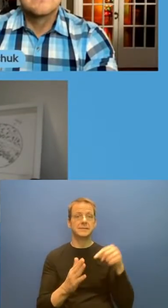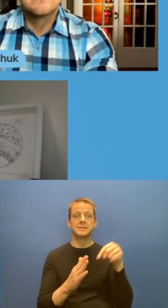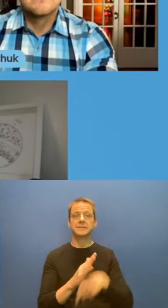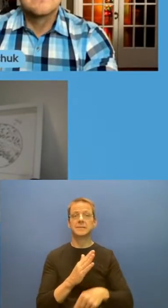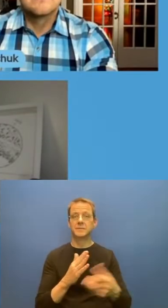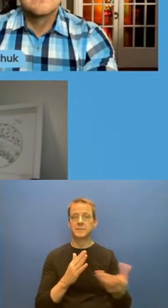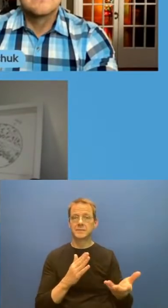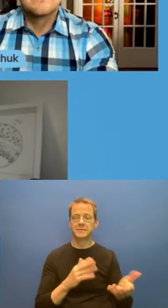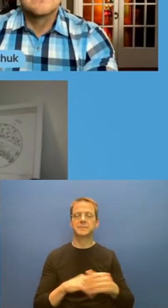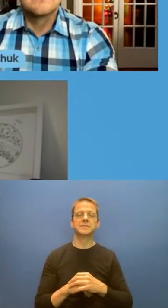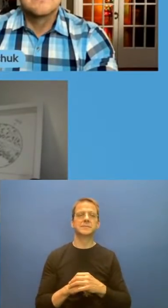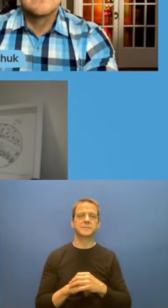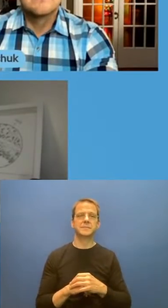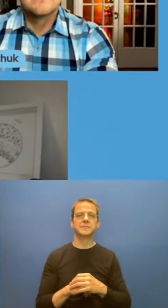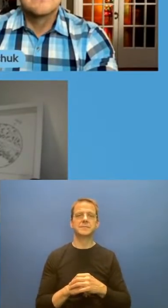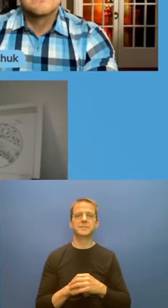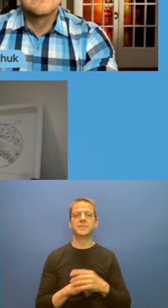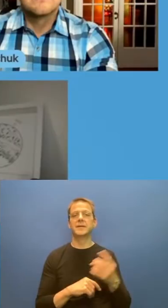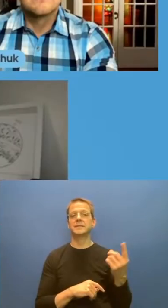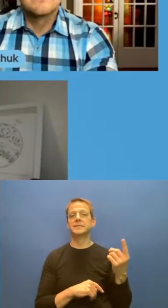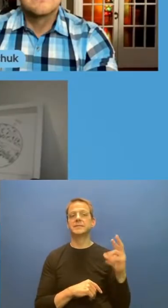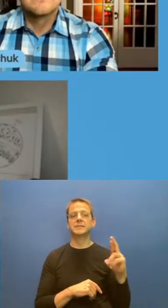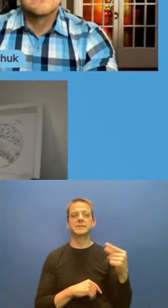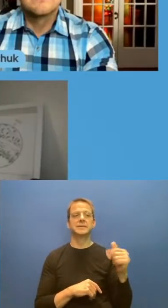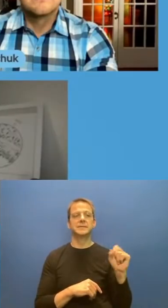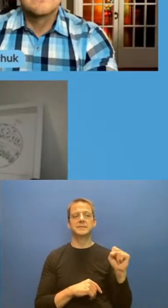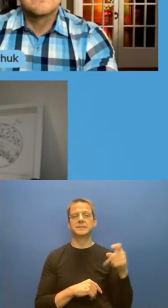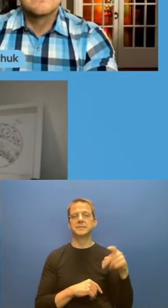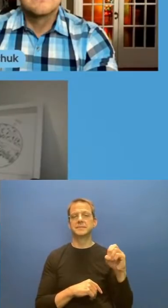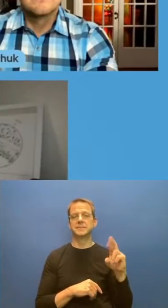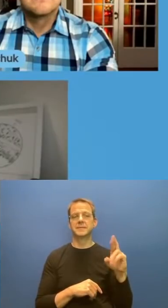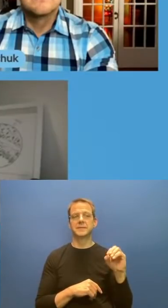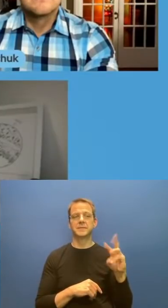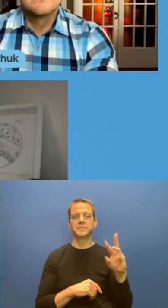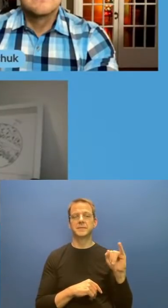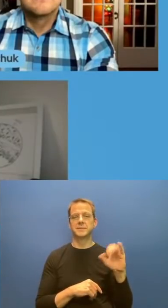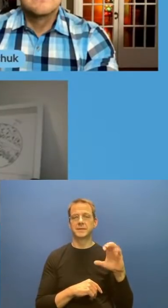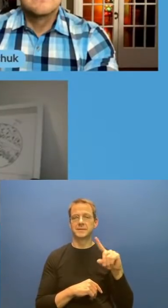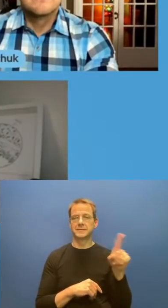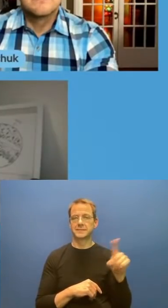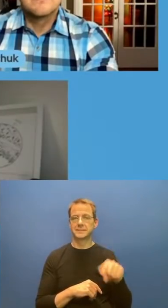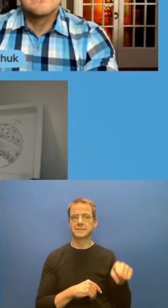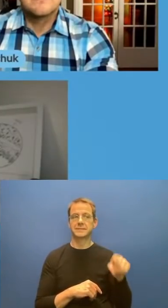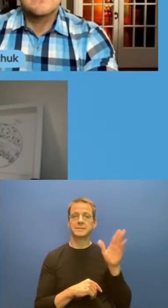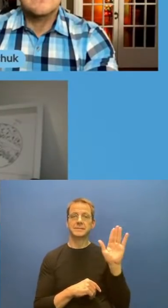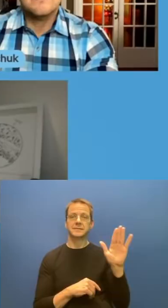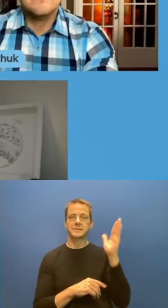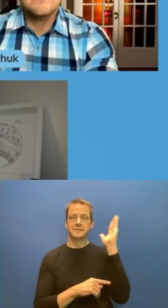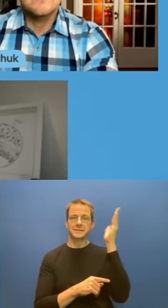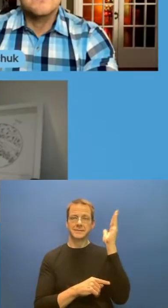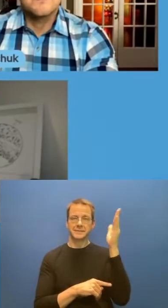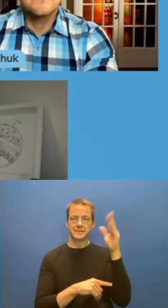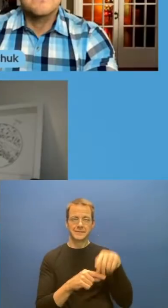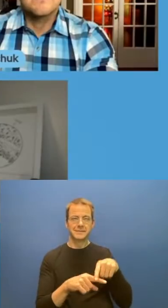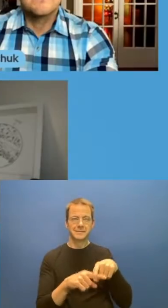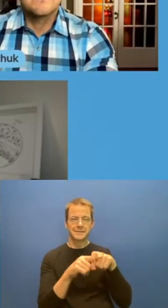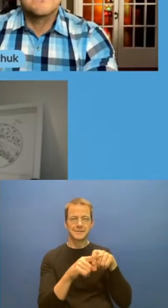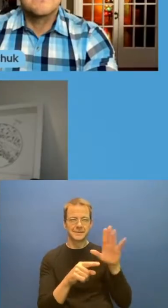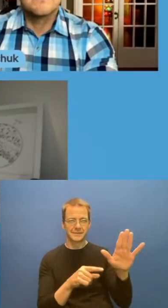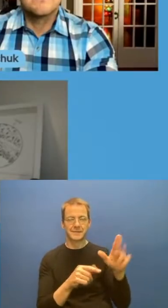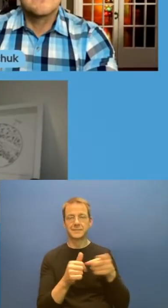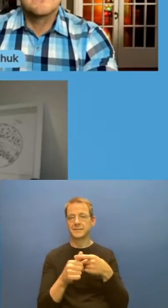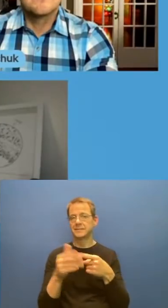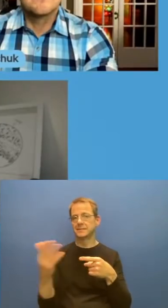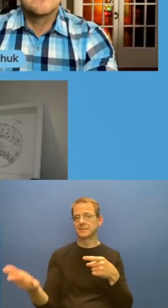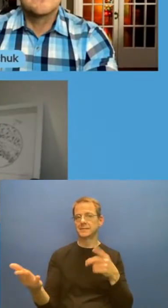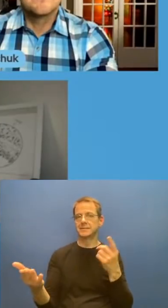Kelvin or Dr. Kindrachuk, is there anything that you wanted to offer right off the top, as Dr. Vipond